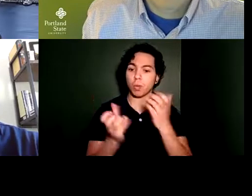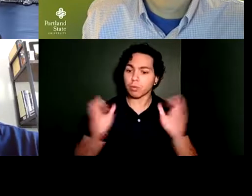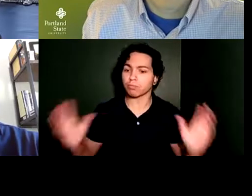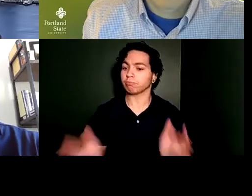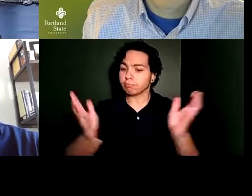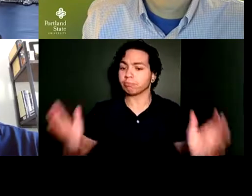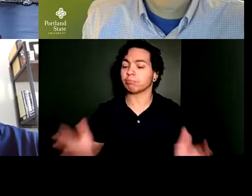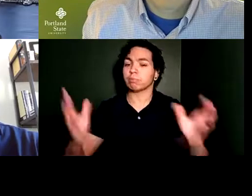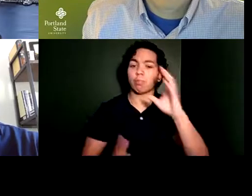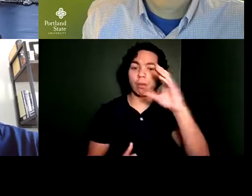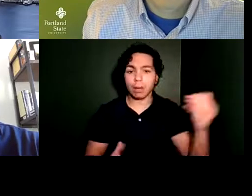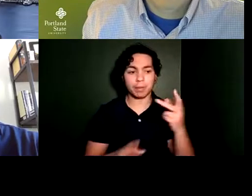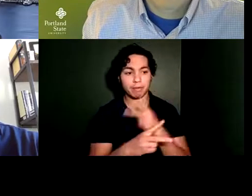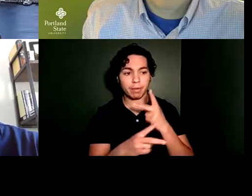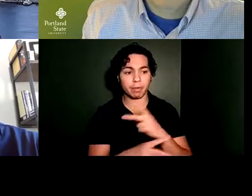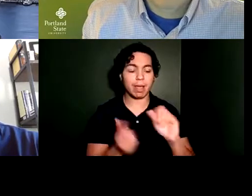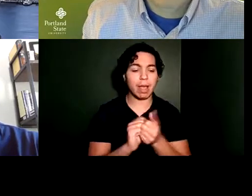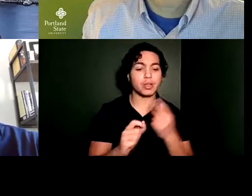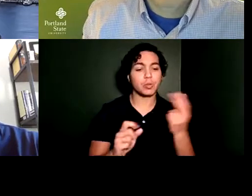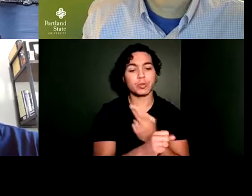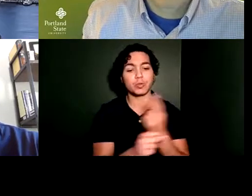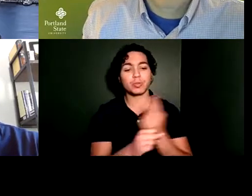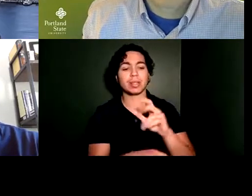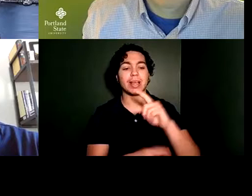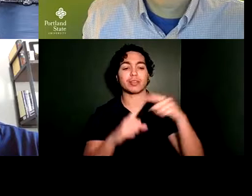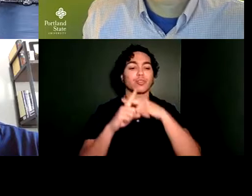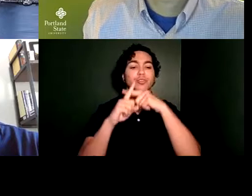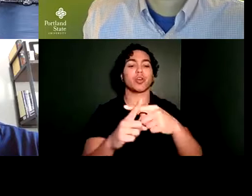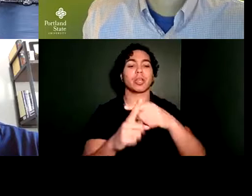of use that targeted universalism approach of